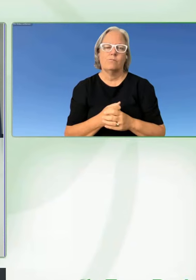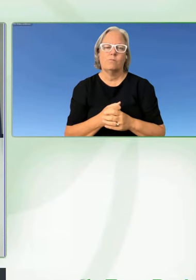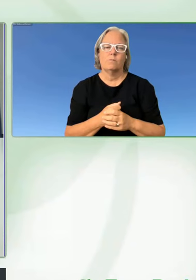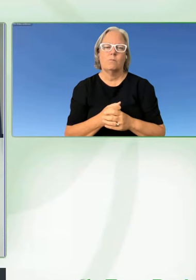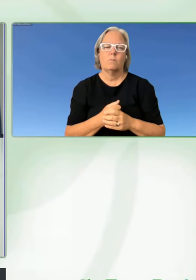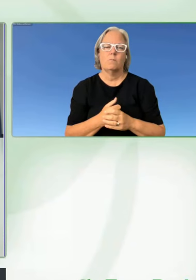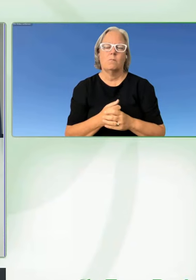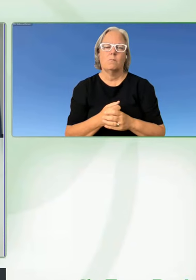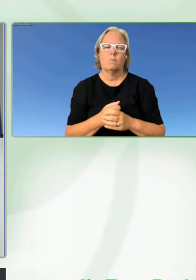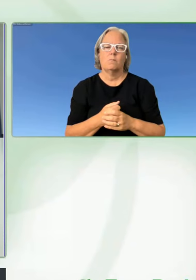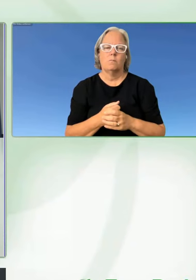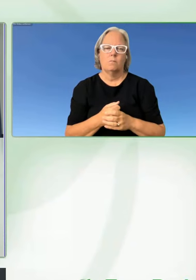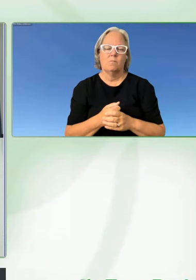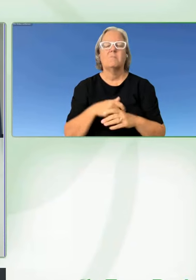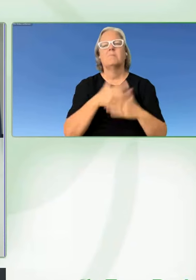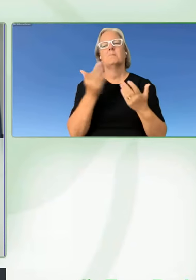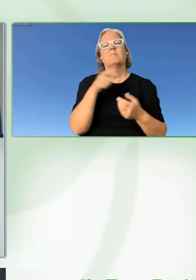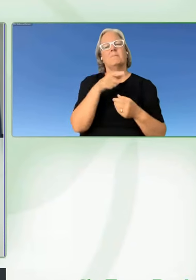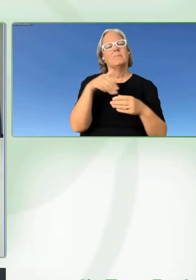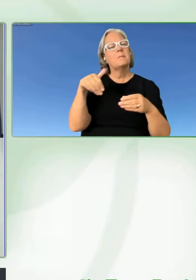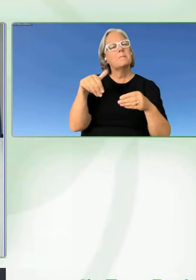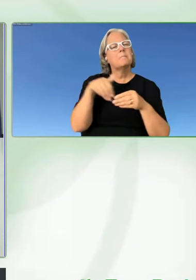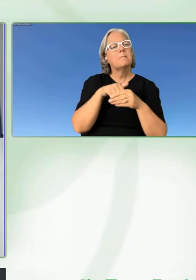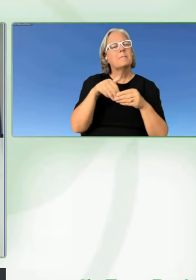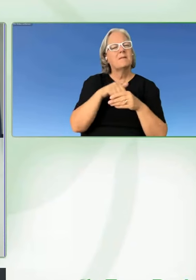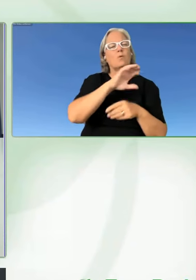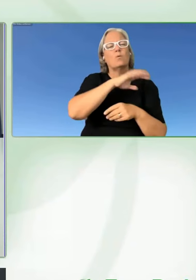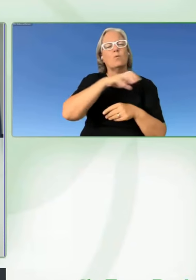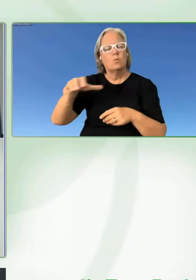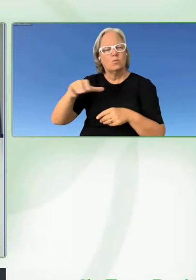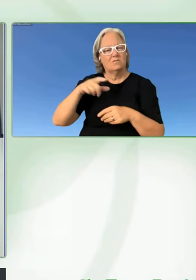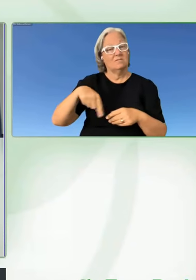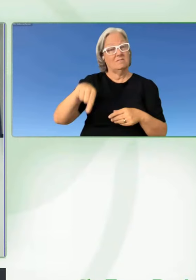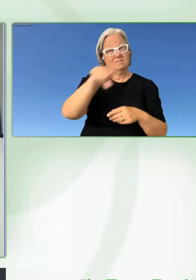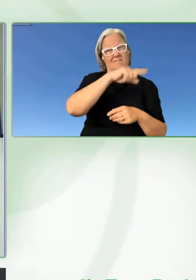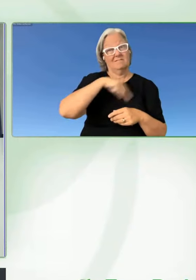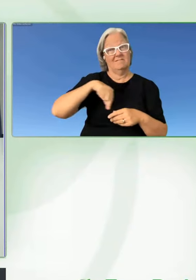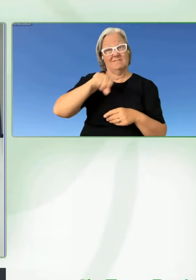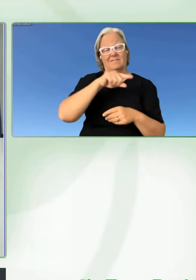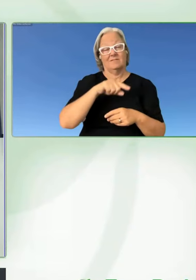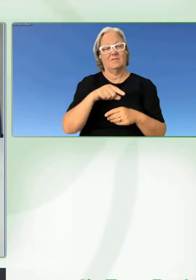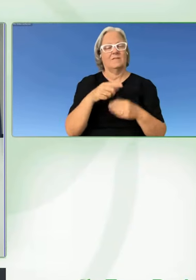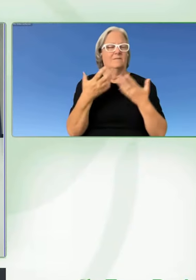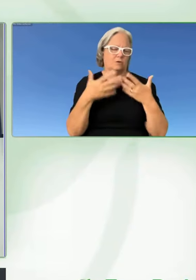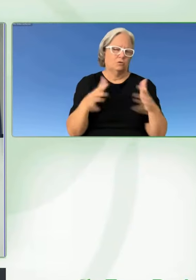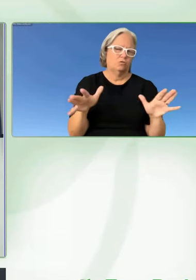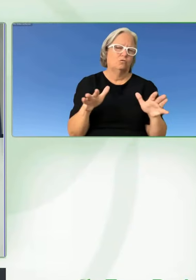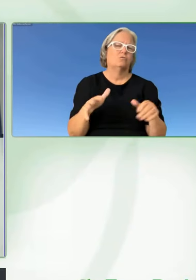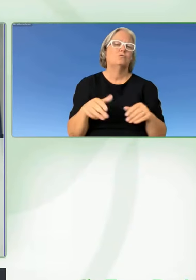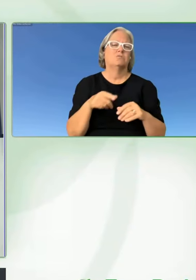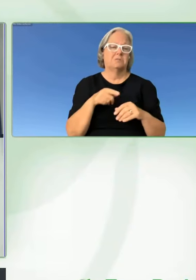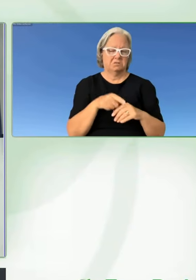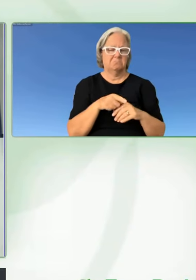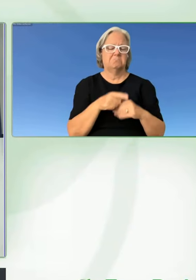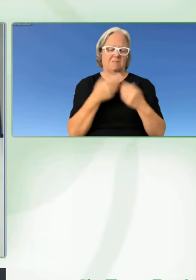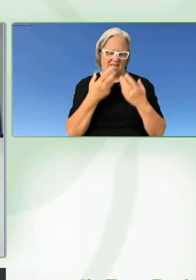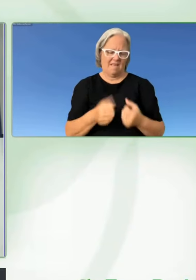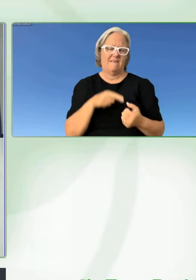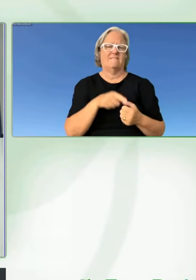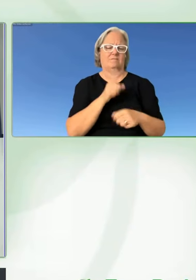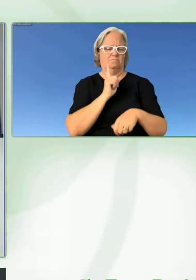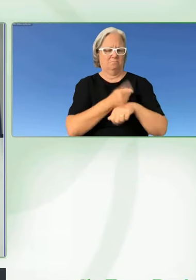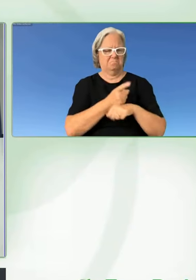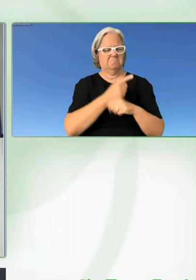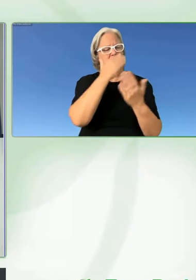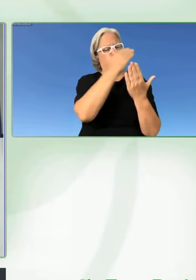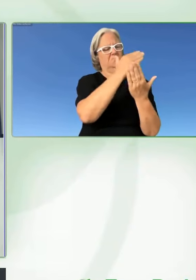all member states by now have correctly transposed this directive, because it is an old